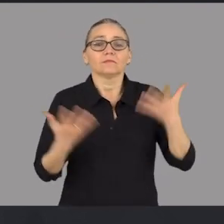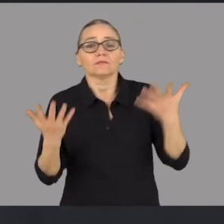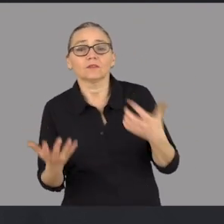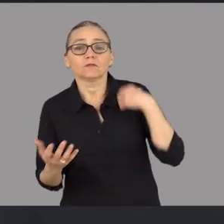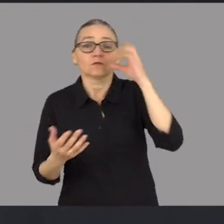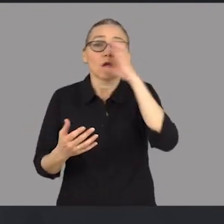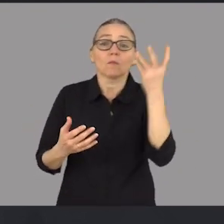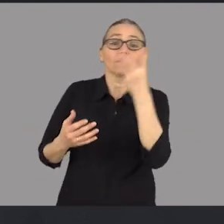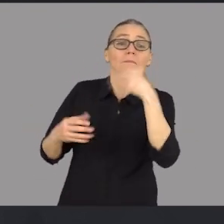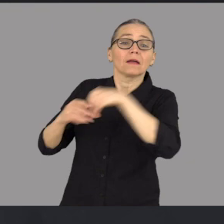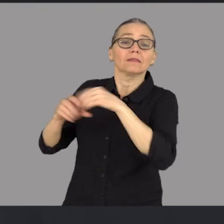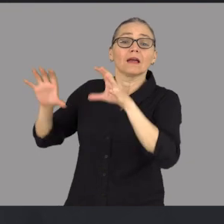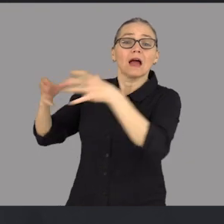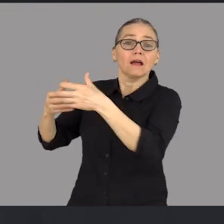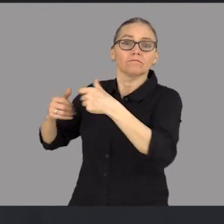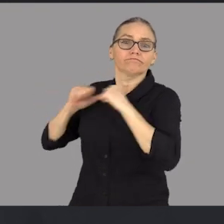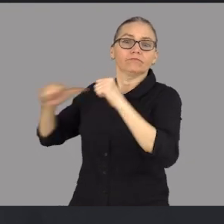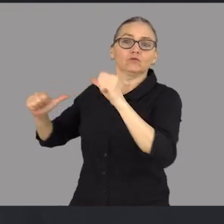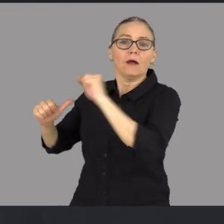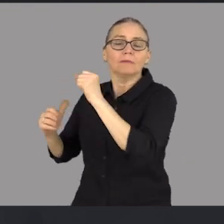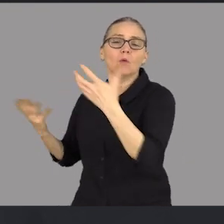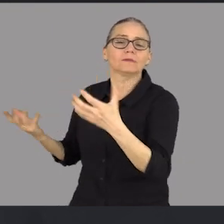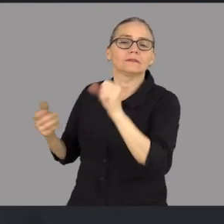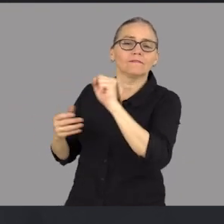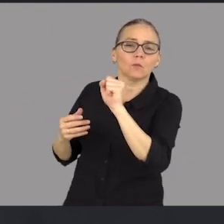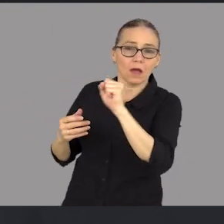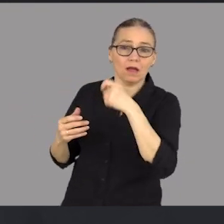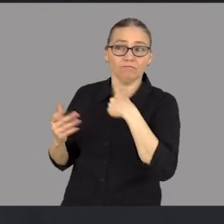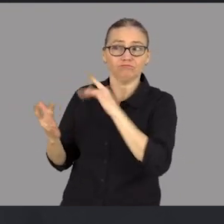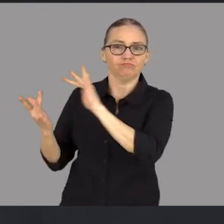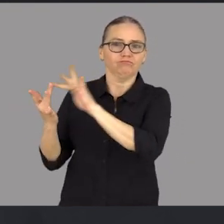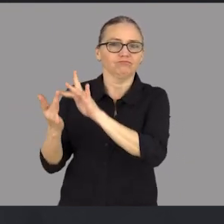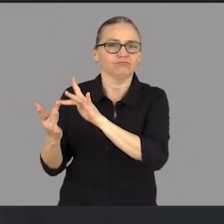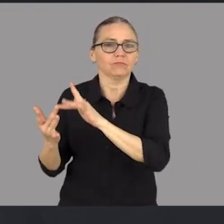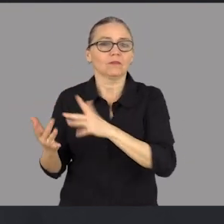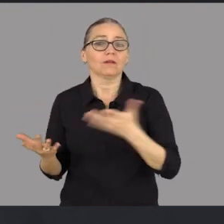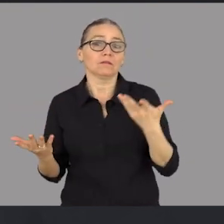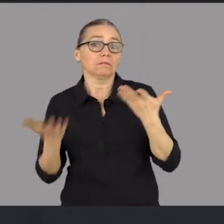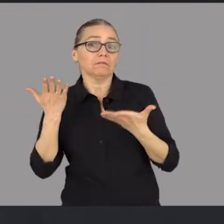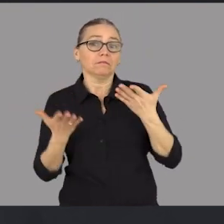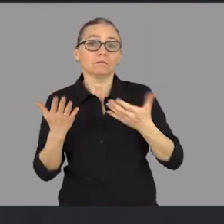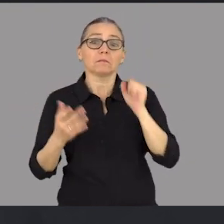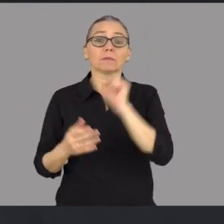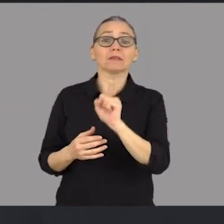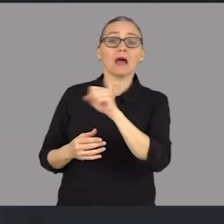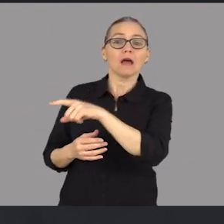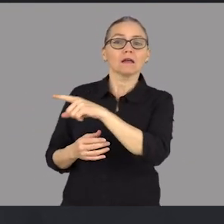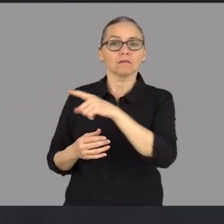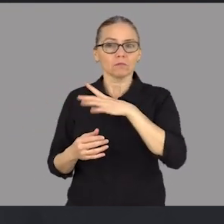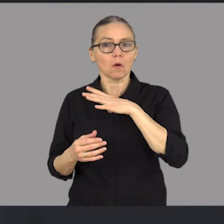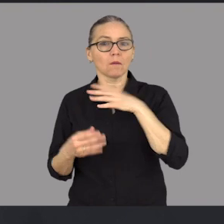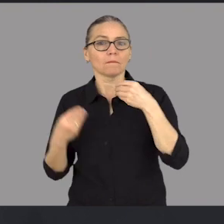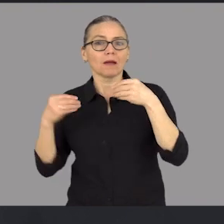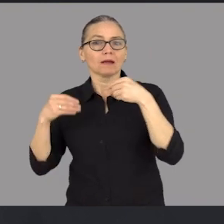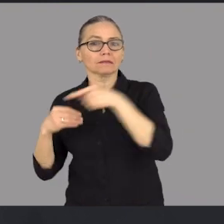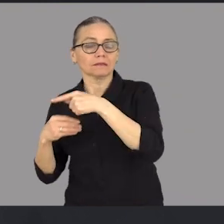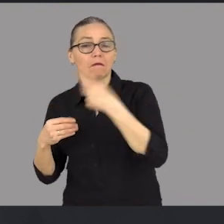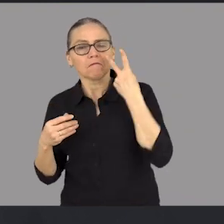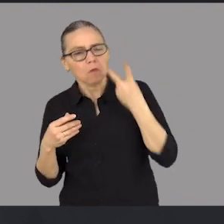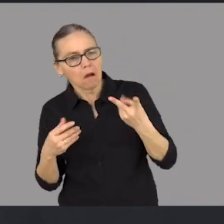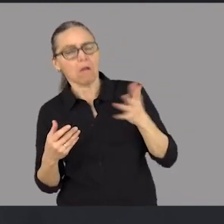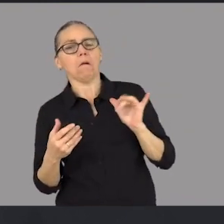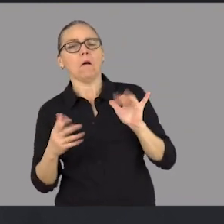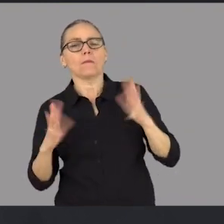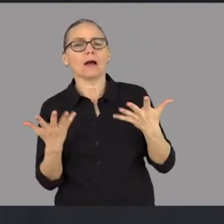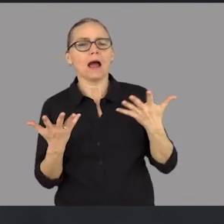part-time positions, we're able to bring people on board and slowly work them in. So, if you're looking at somewhere in Winnipeg in the